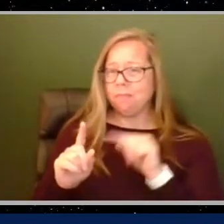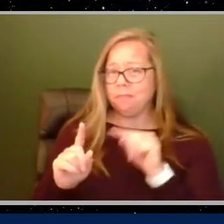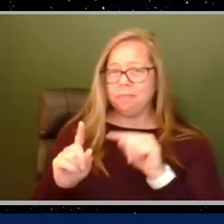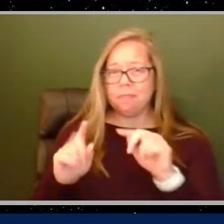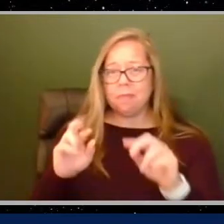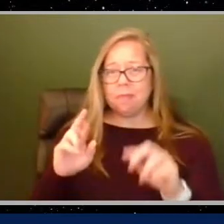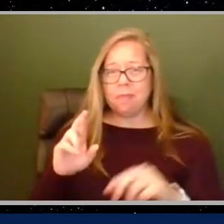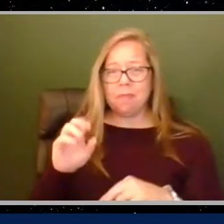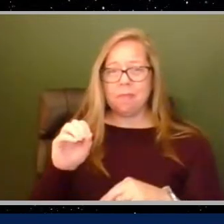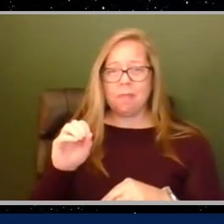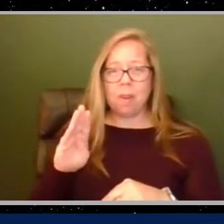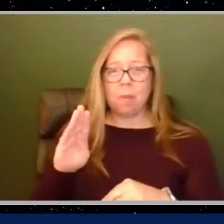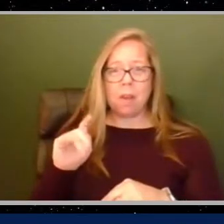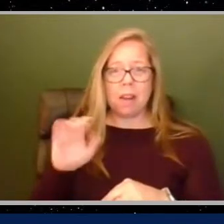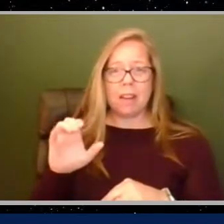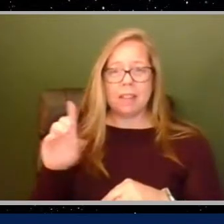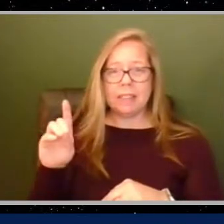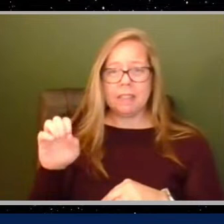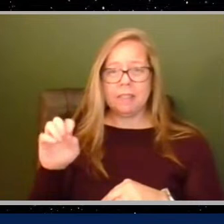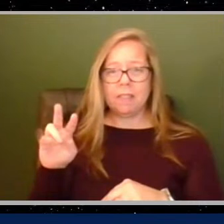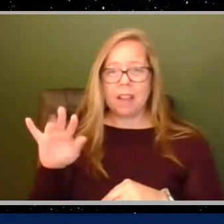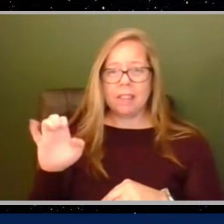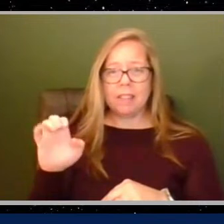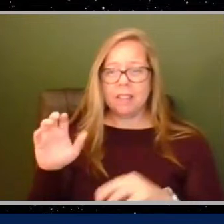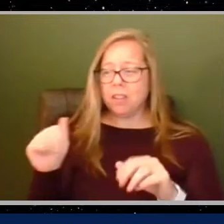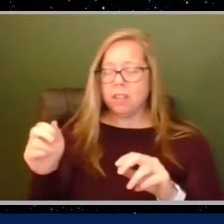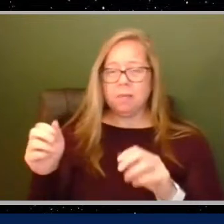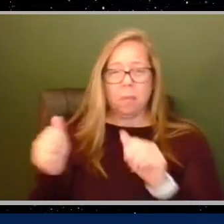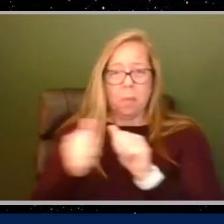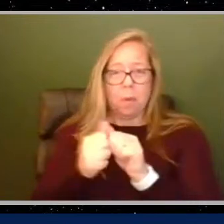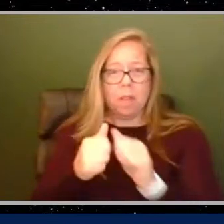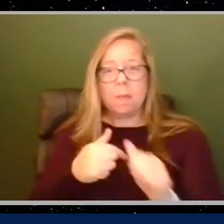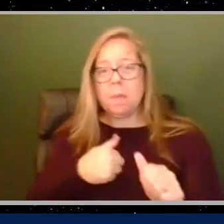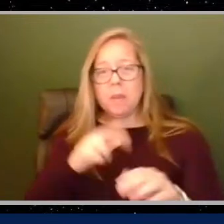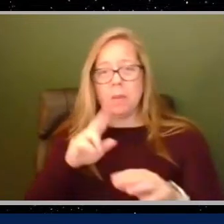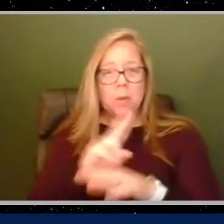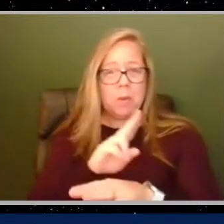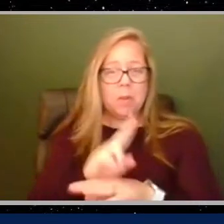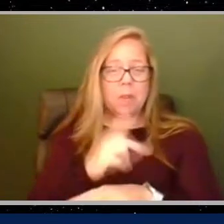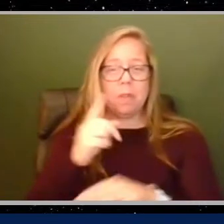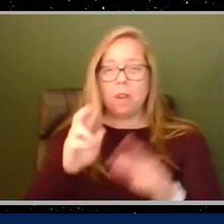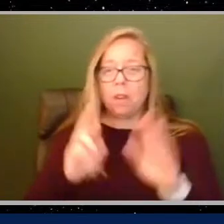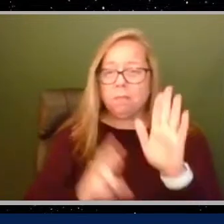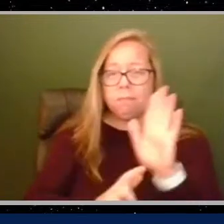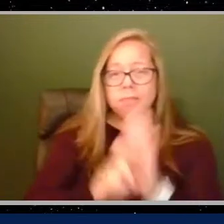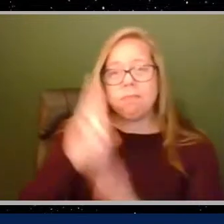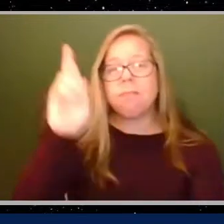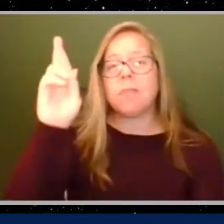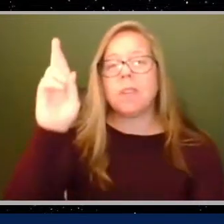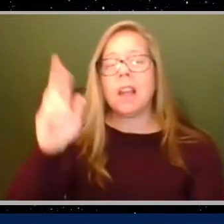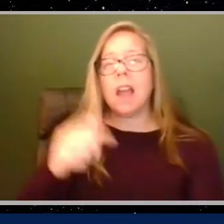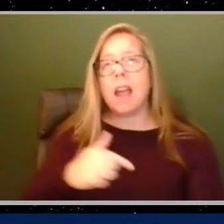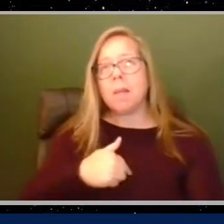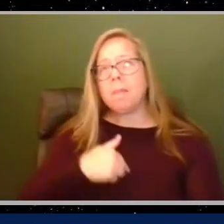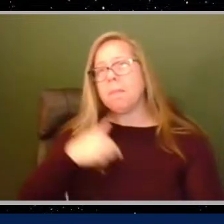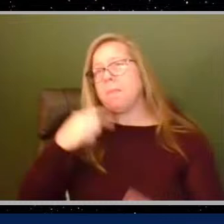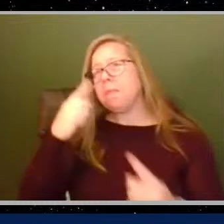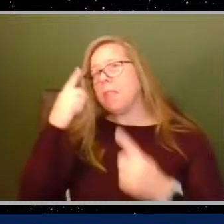space flight. I envision that as a society, as we start to go into these long